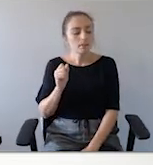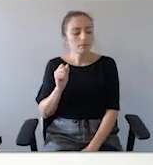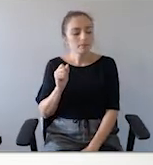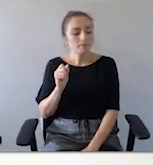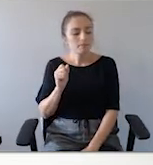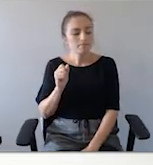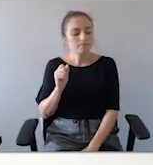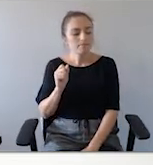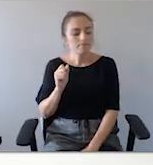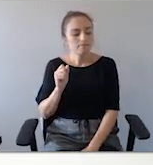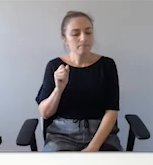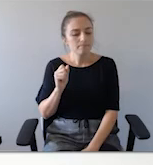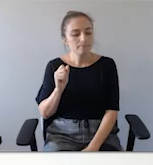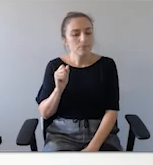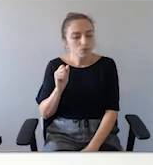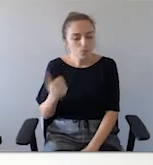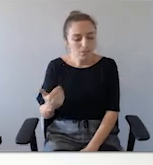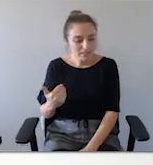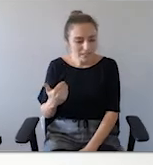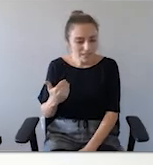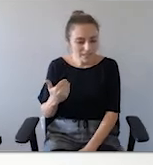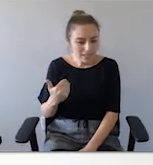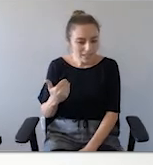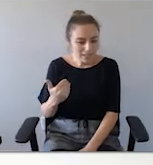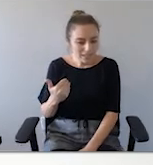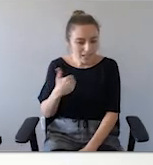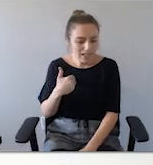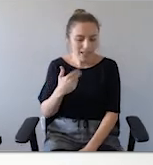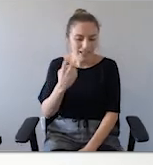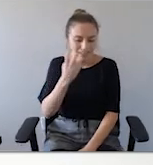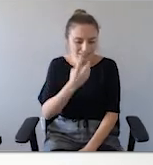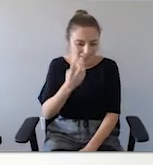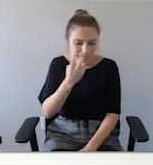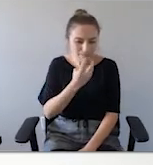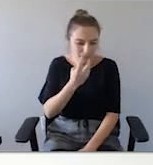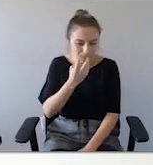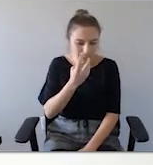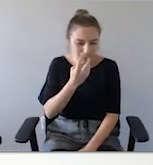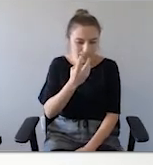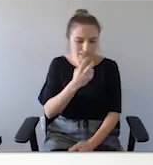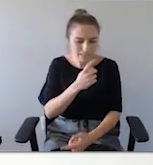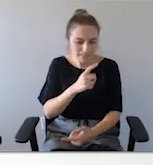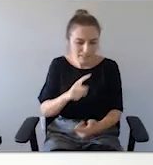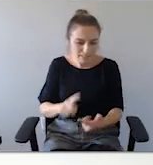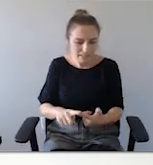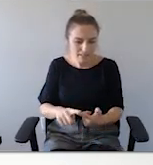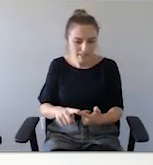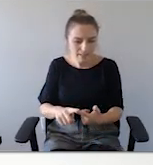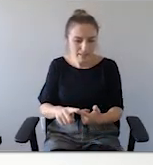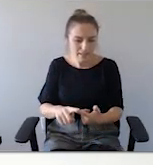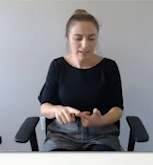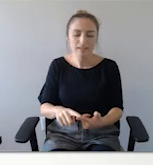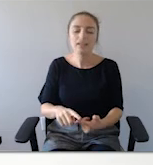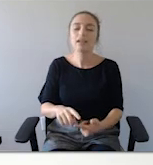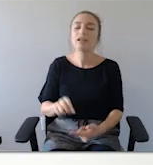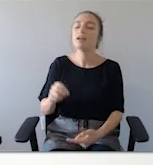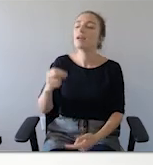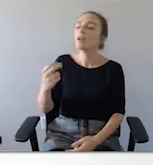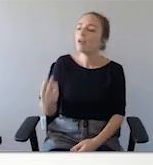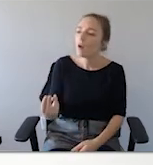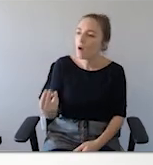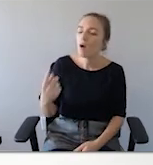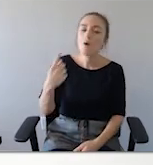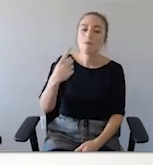my son had speech and OT, and a couple years ago it was like, oh well, he doesn't really need speech. To move to collaboration instead of a